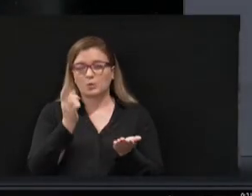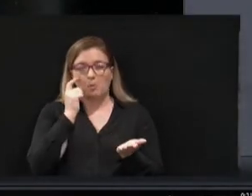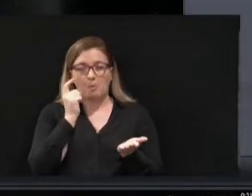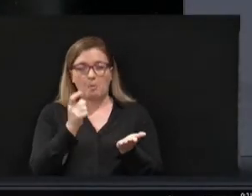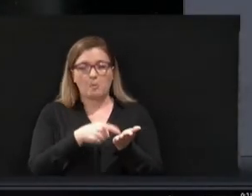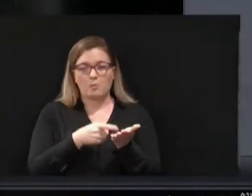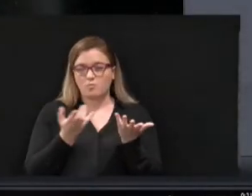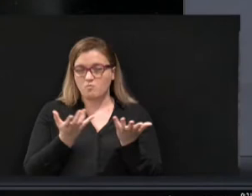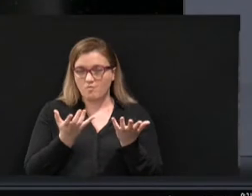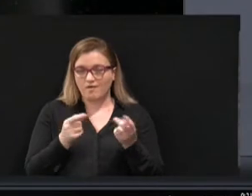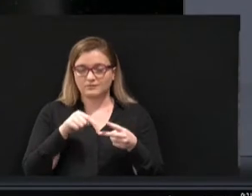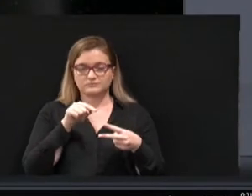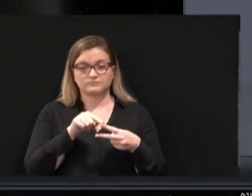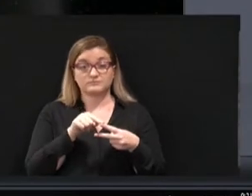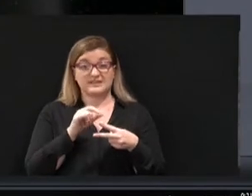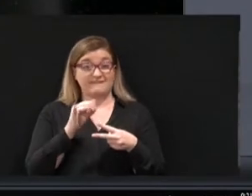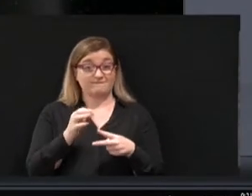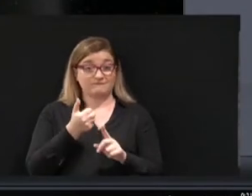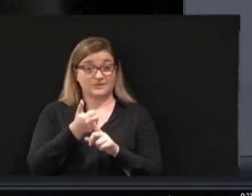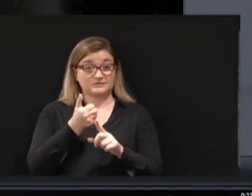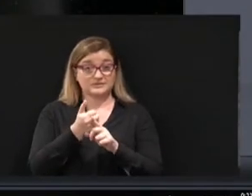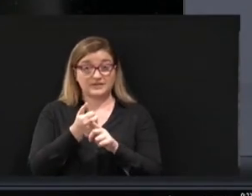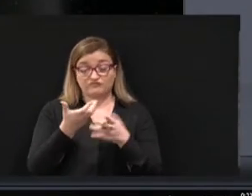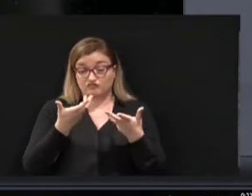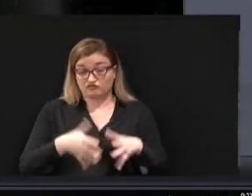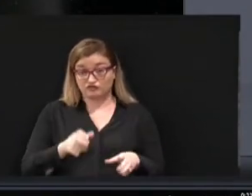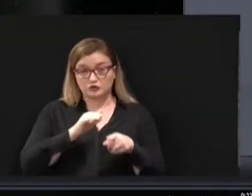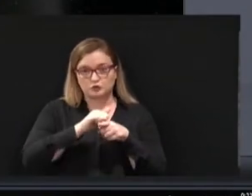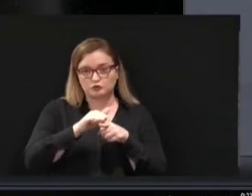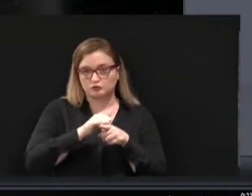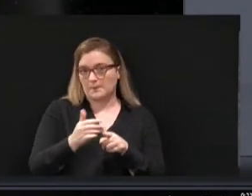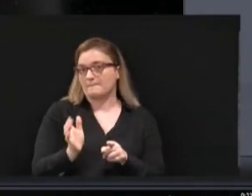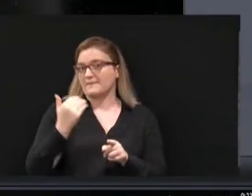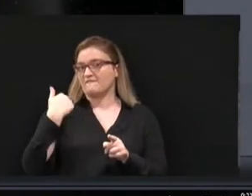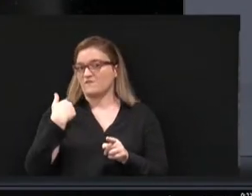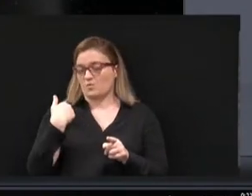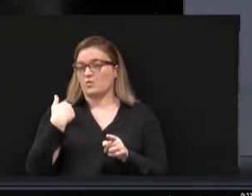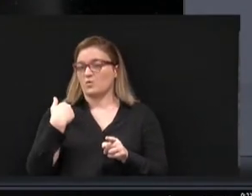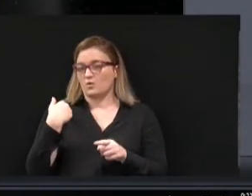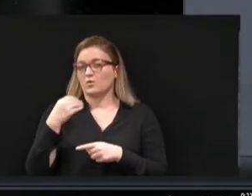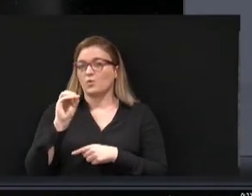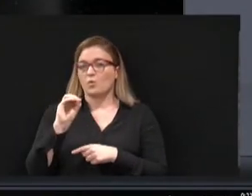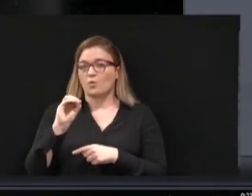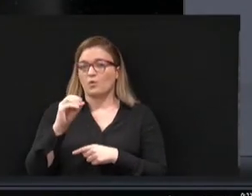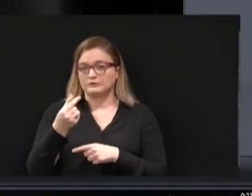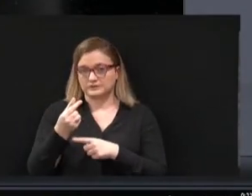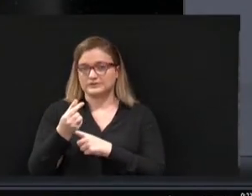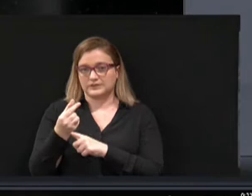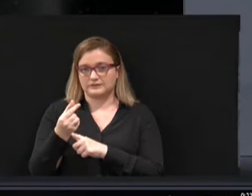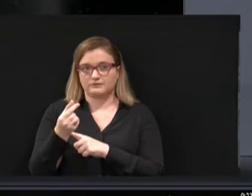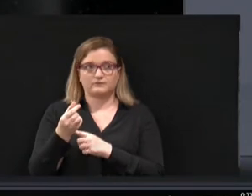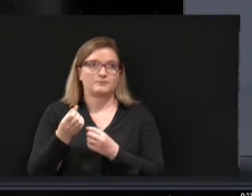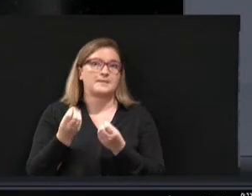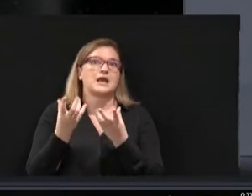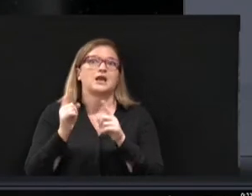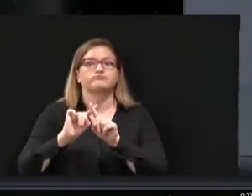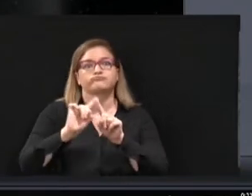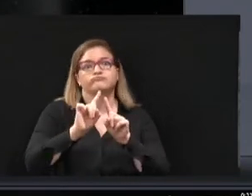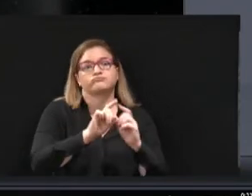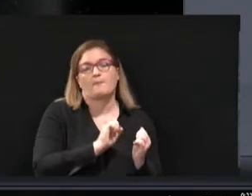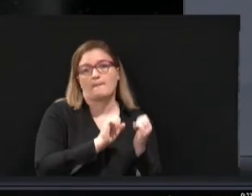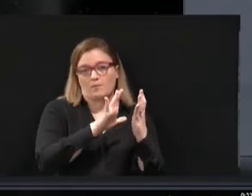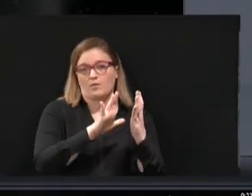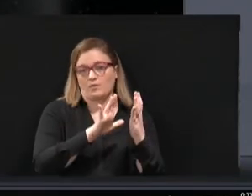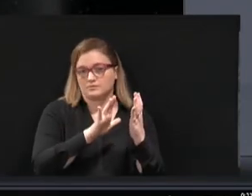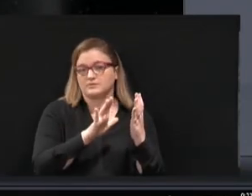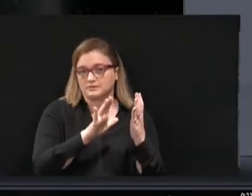that if you've been trained in Orton Gillingham at any time, there's 100 different ways of doing it. And